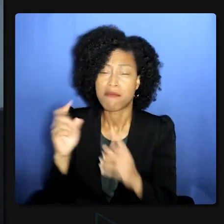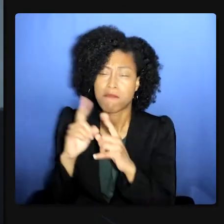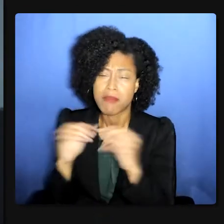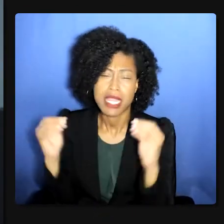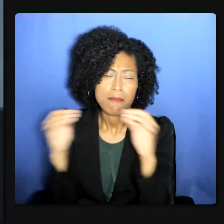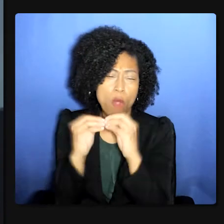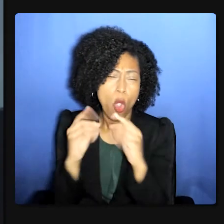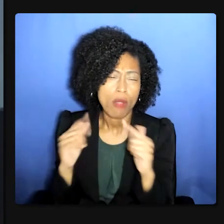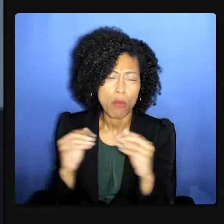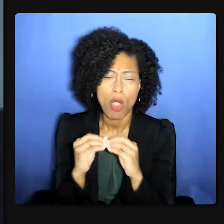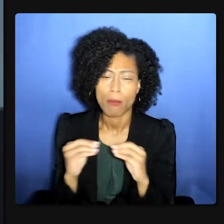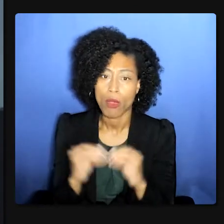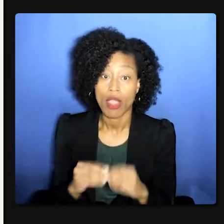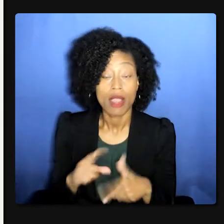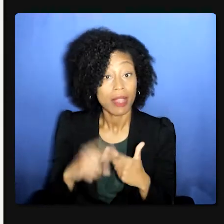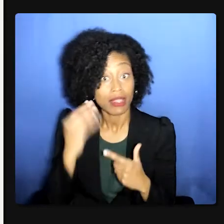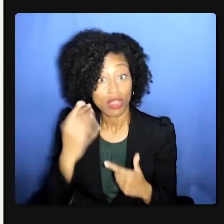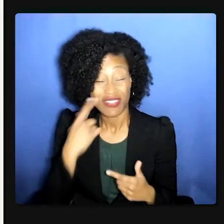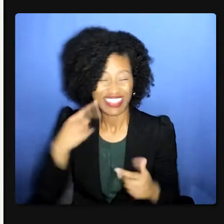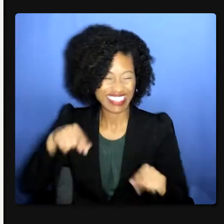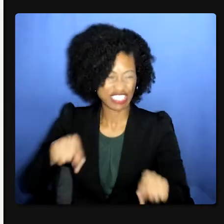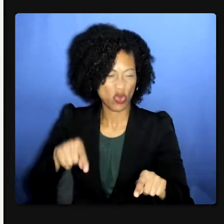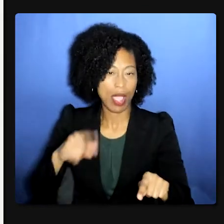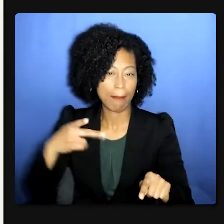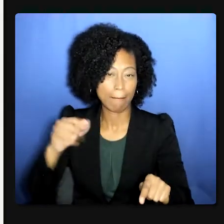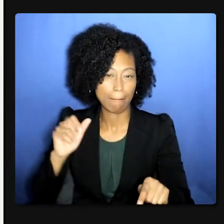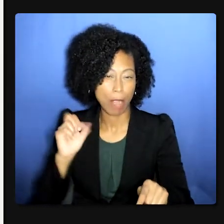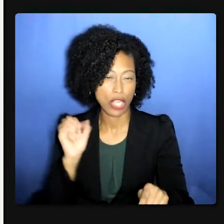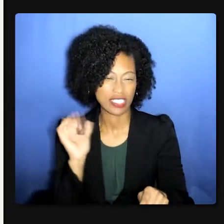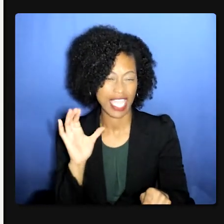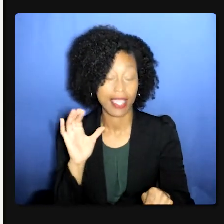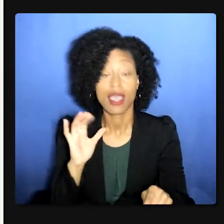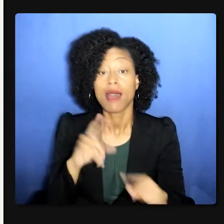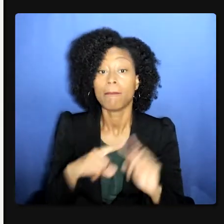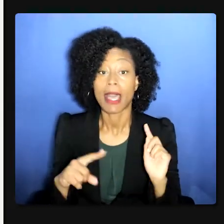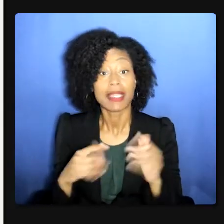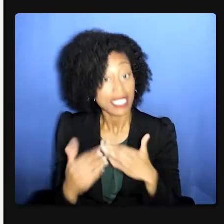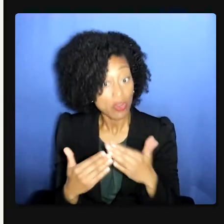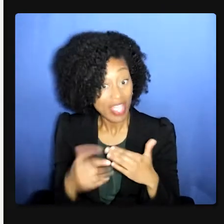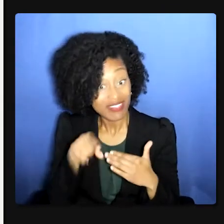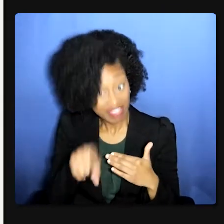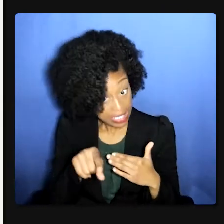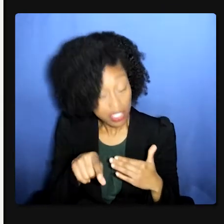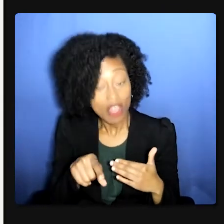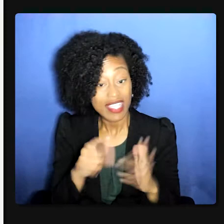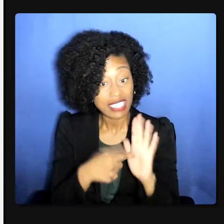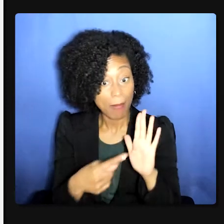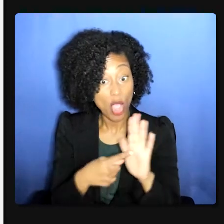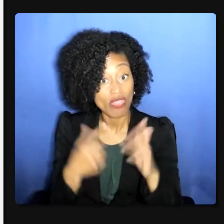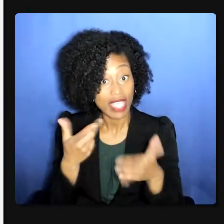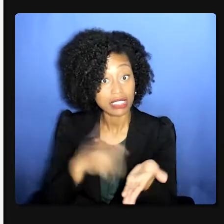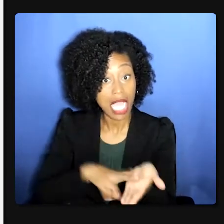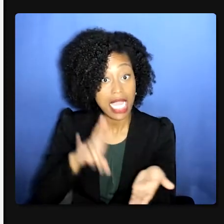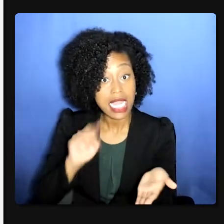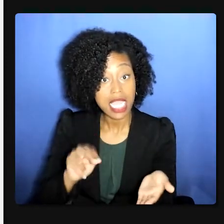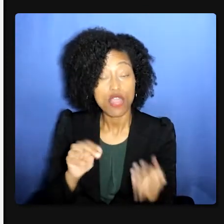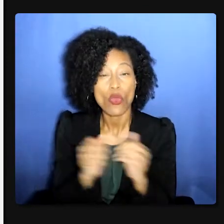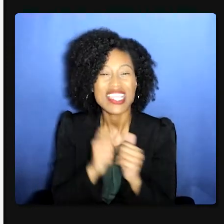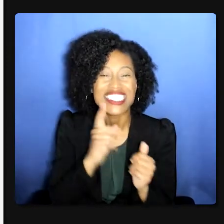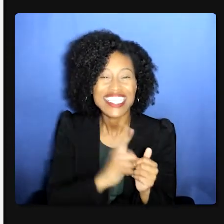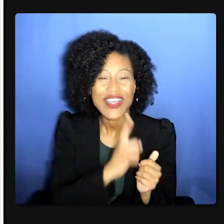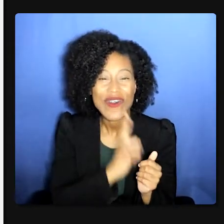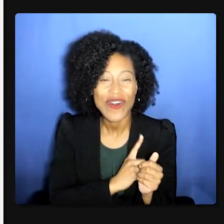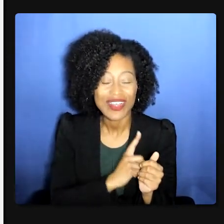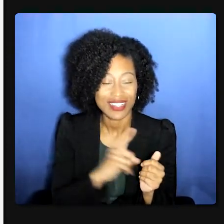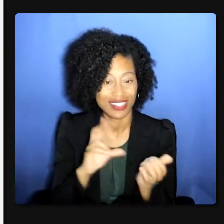a remote desktop viewing solution. First, they log into Perforce using single sign-on. The Perforce Helix authentication